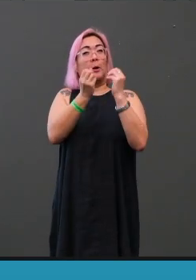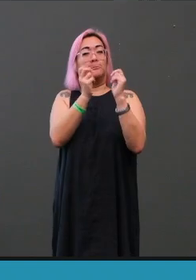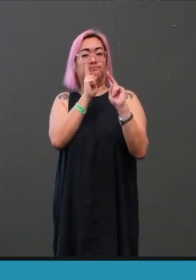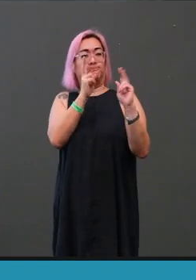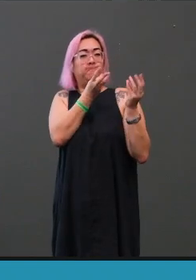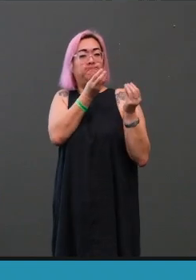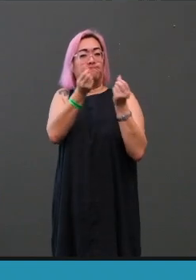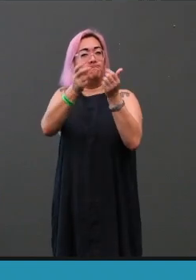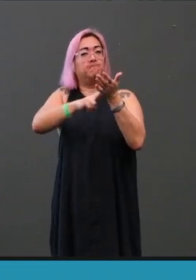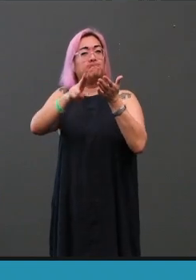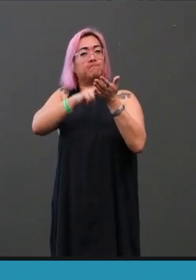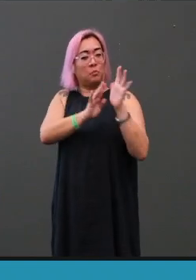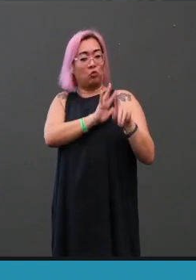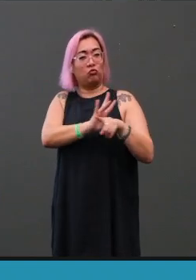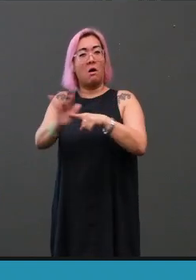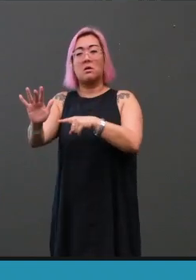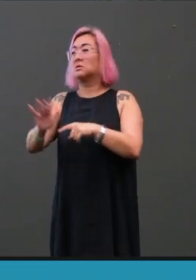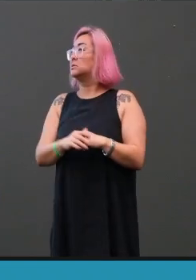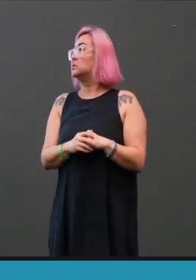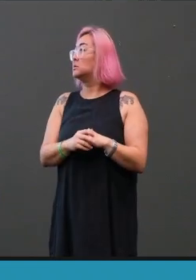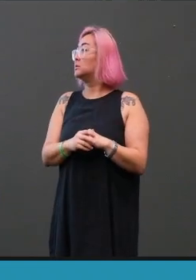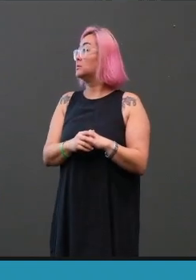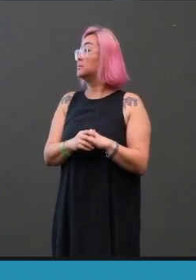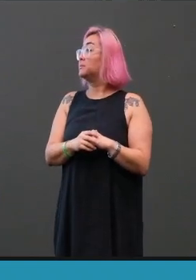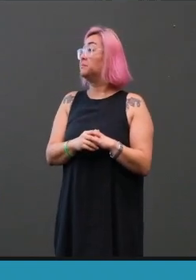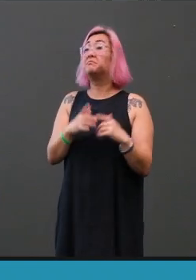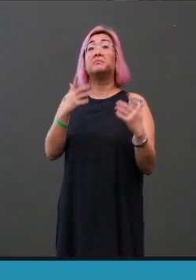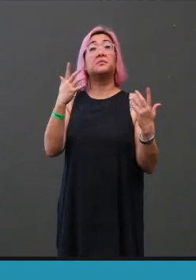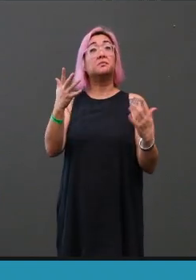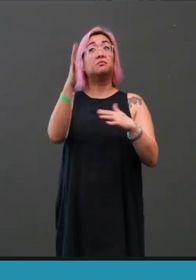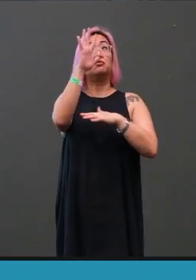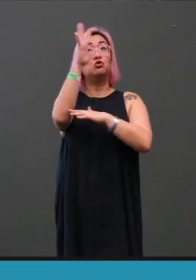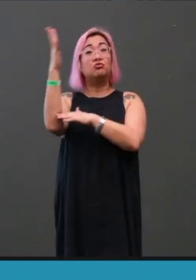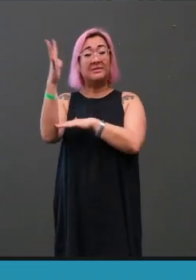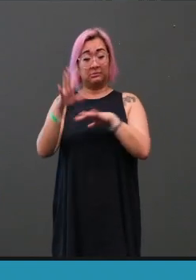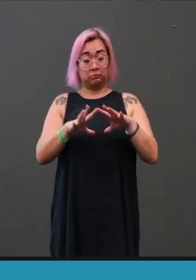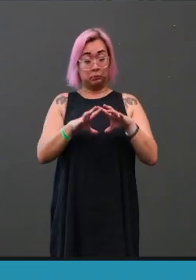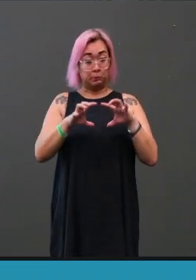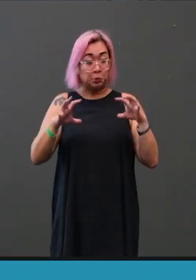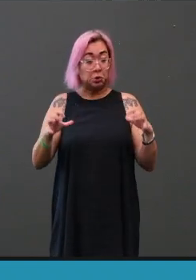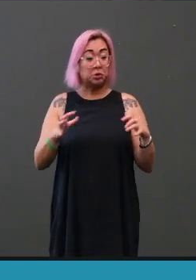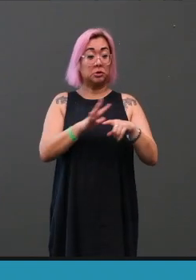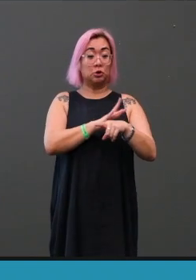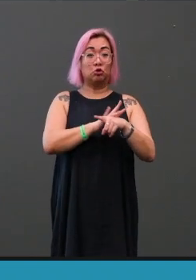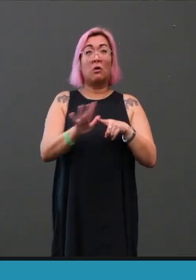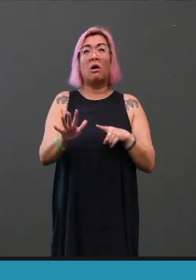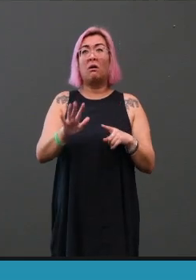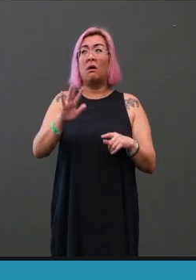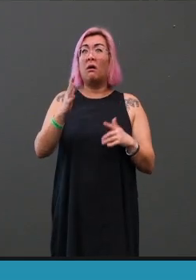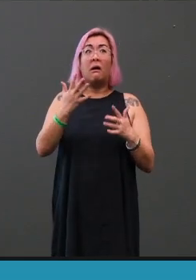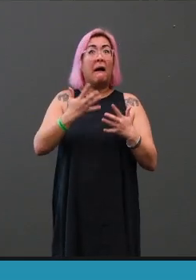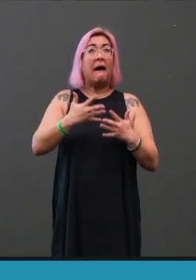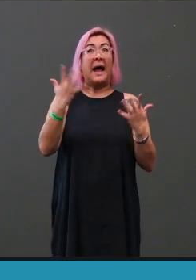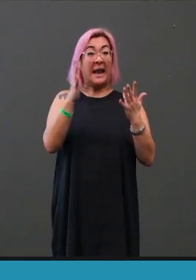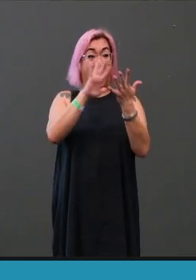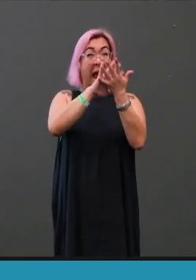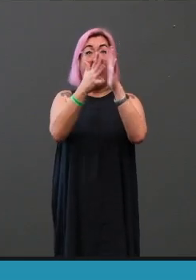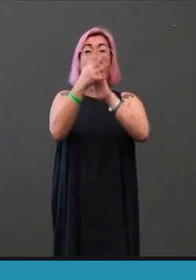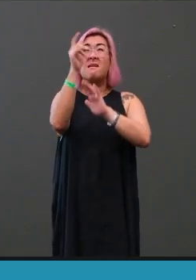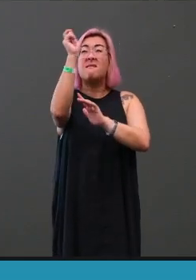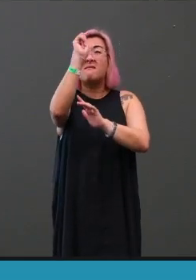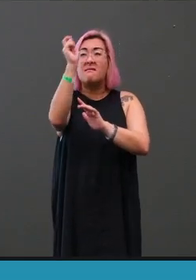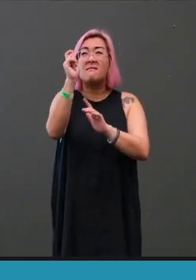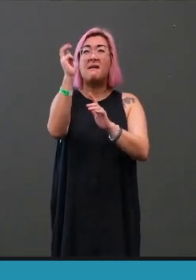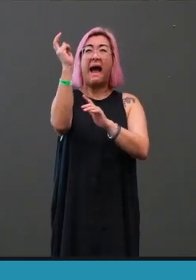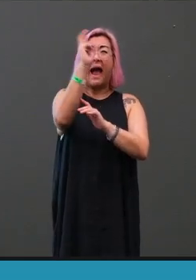So none of the trees, bushes, or grass used any hand animation. It's all just single sprites animated in